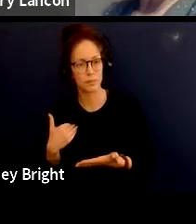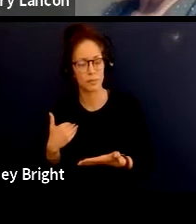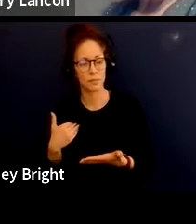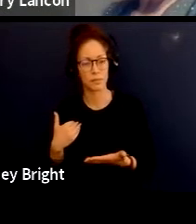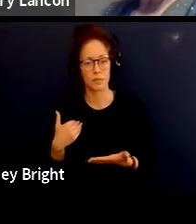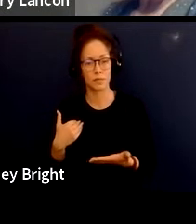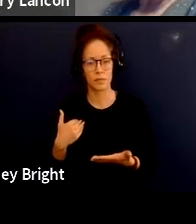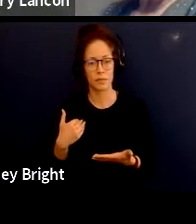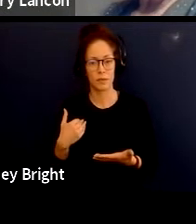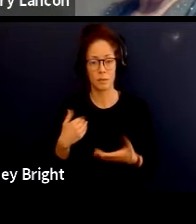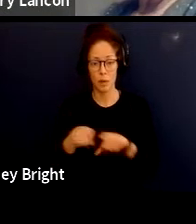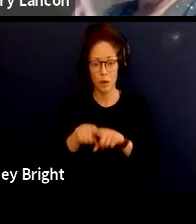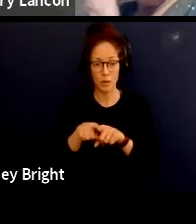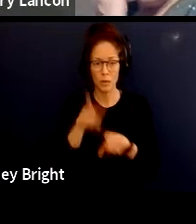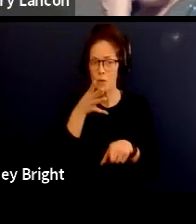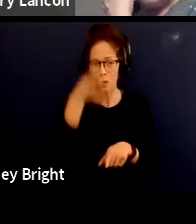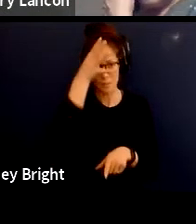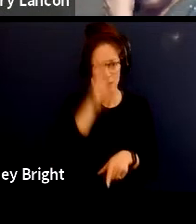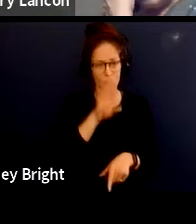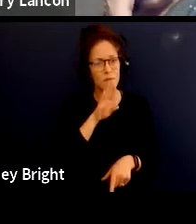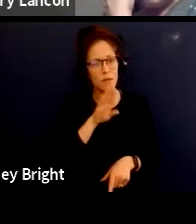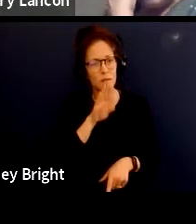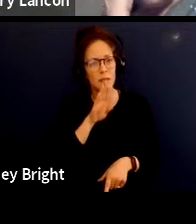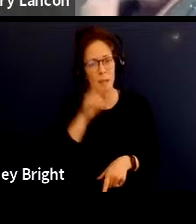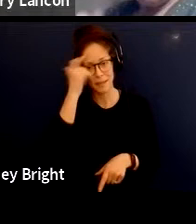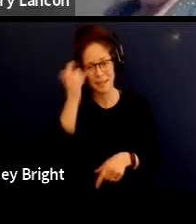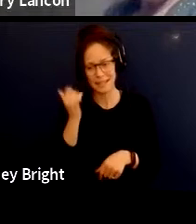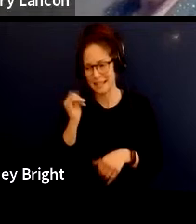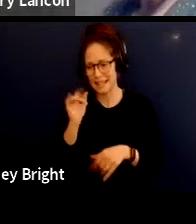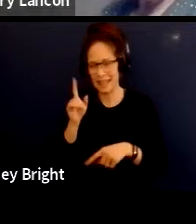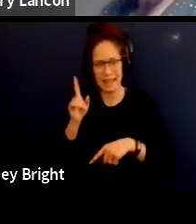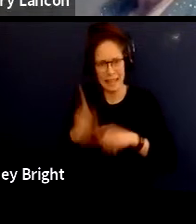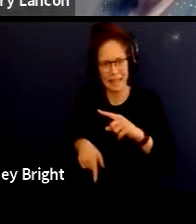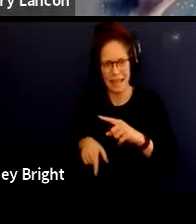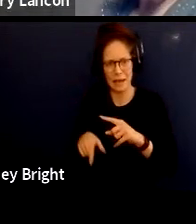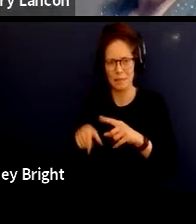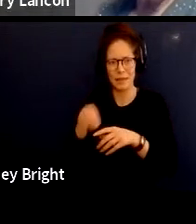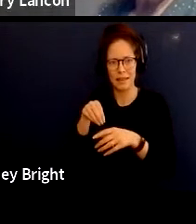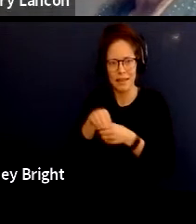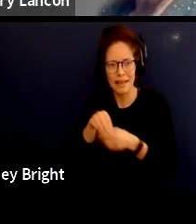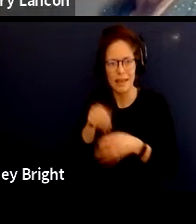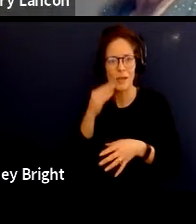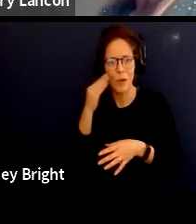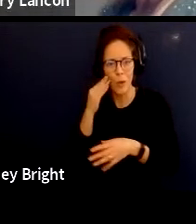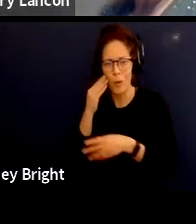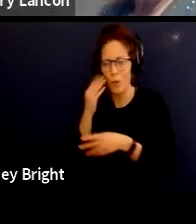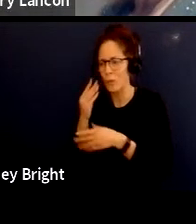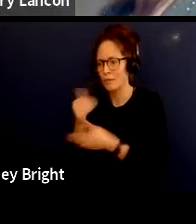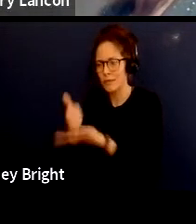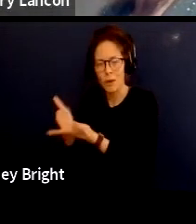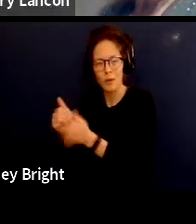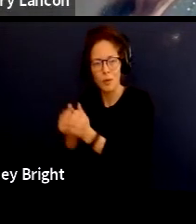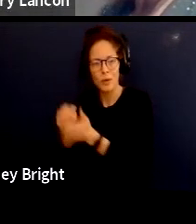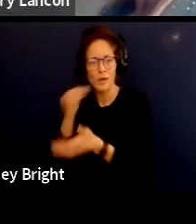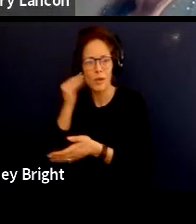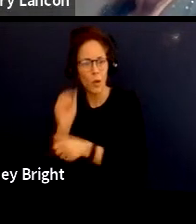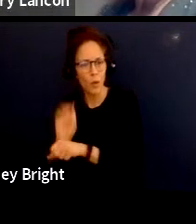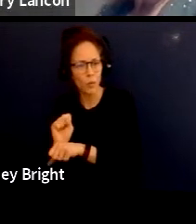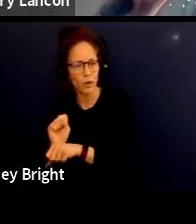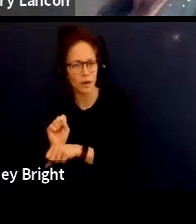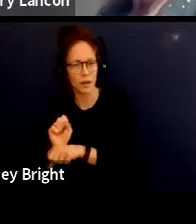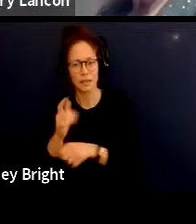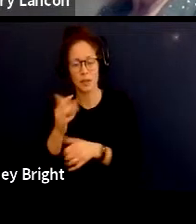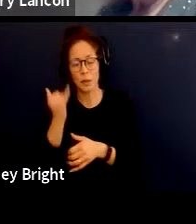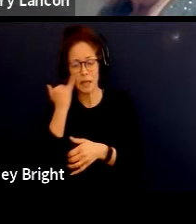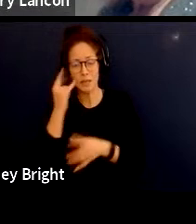the frustration in the parents, you know, because they can't be home to help with homework. And so I just, if you're going to stay